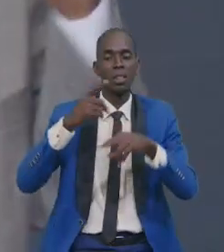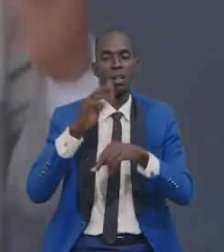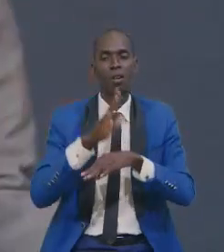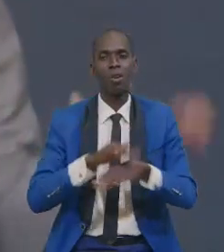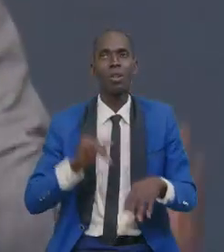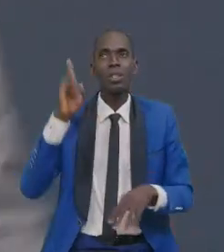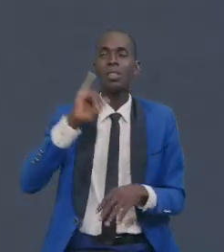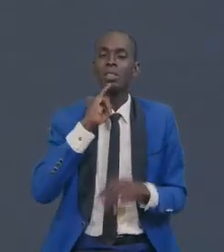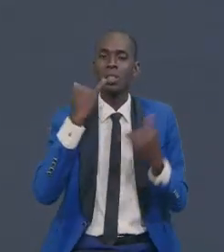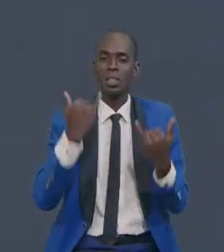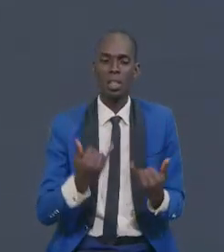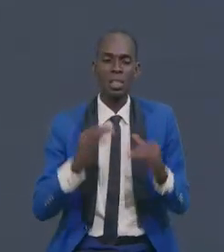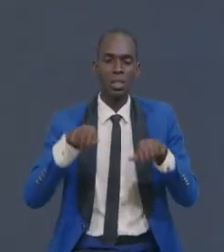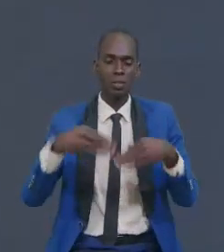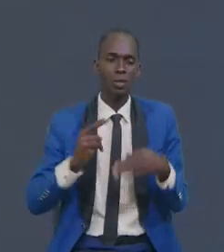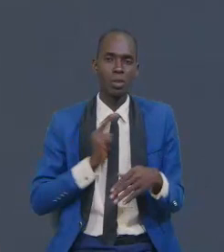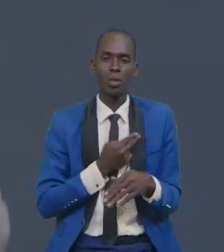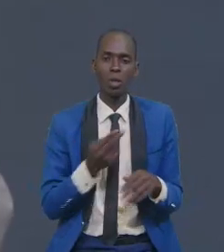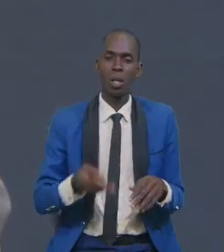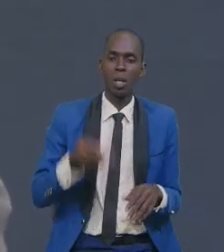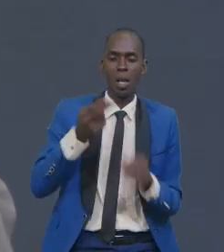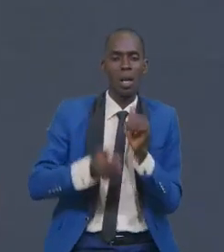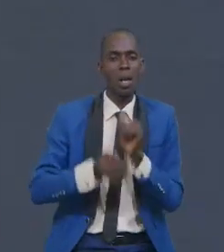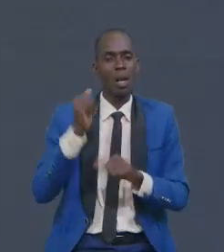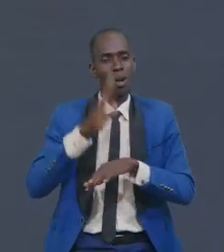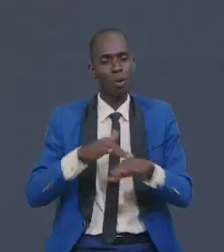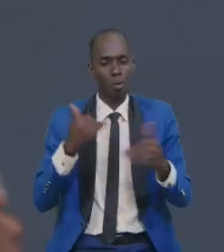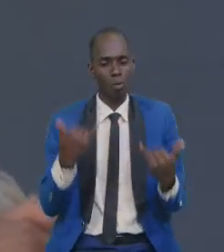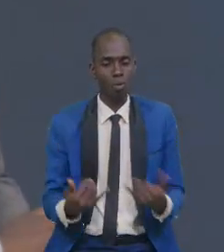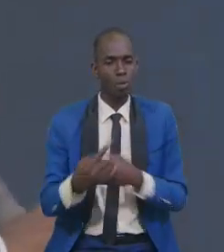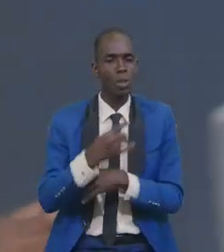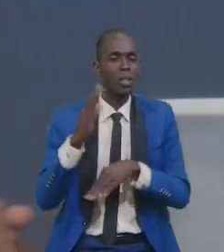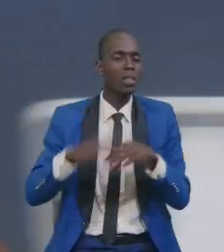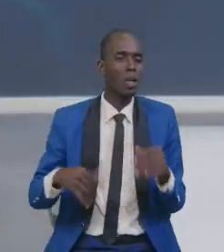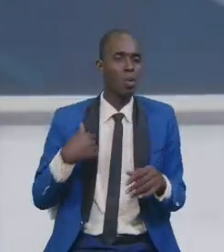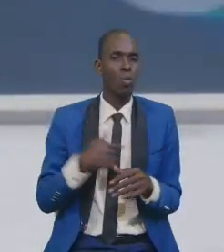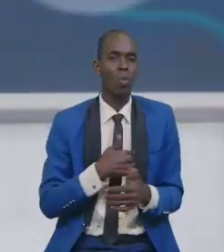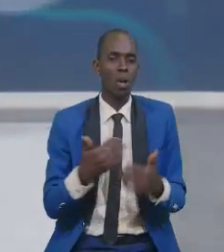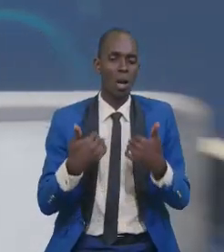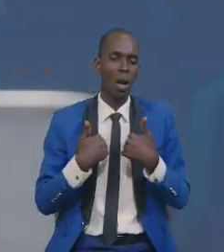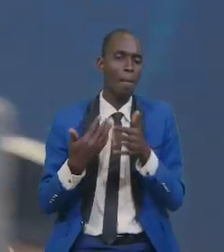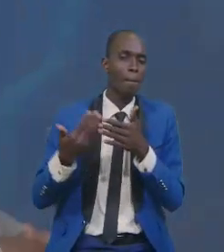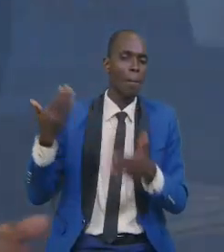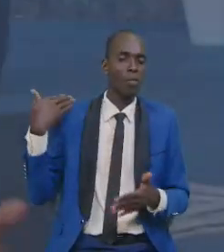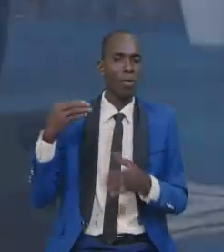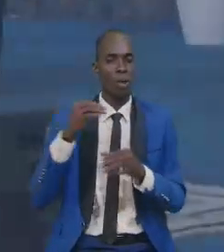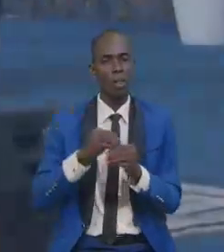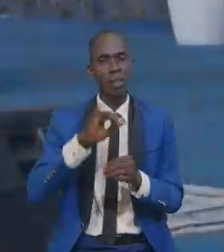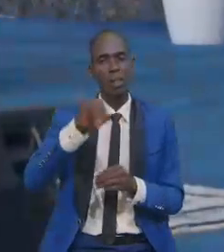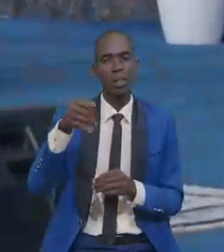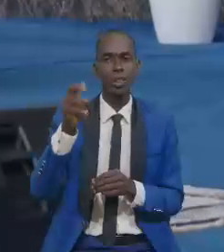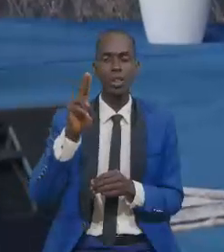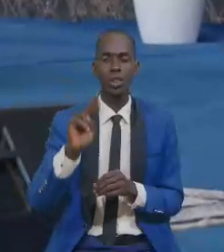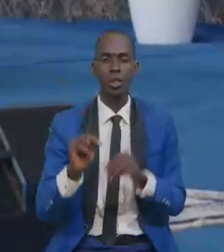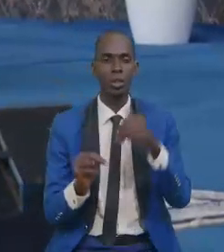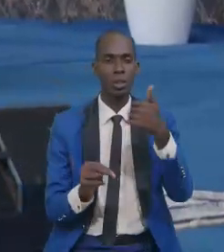higher call today than we ever had. In John chapter 10, reading from